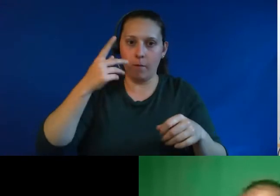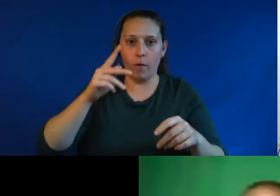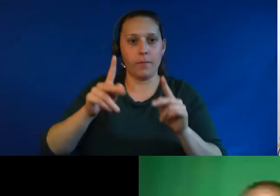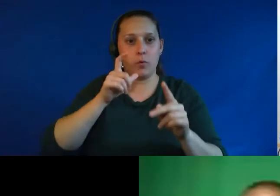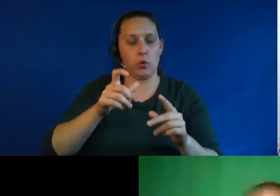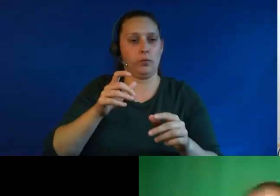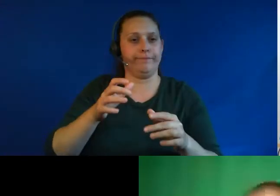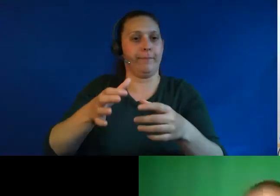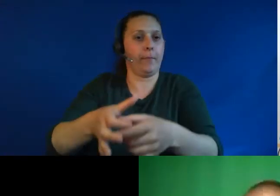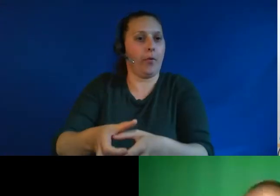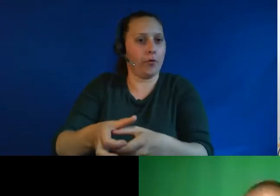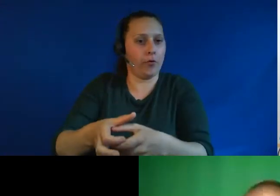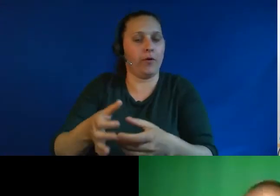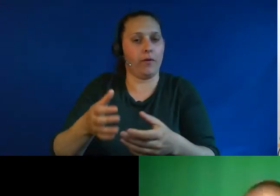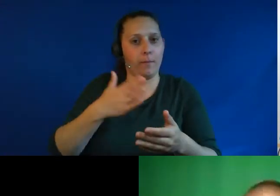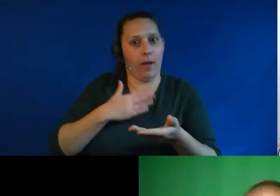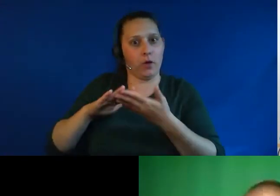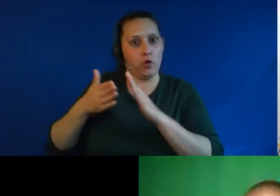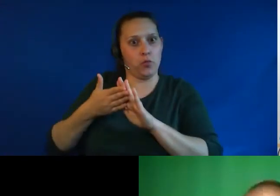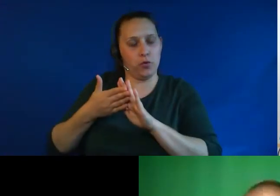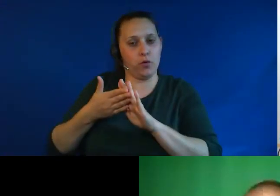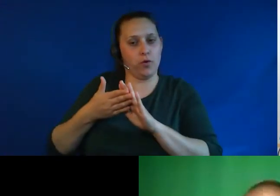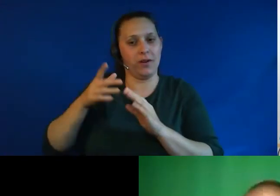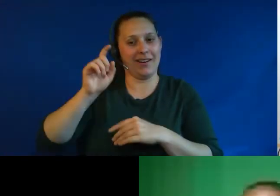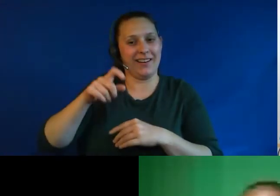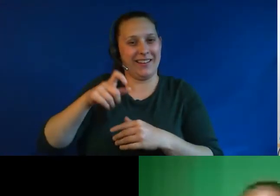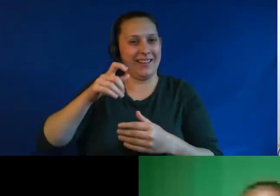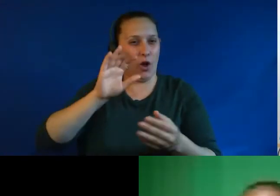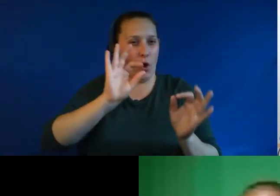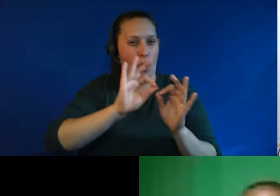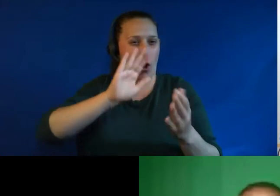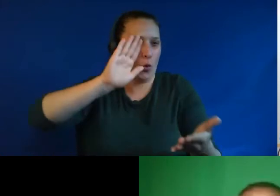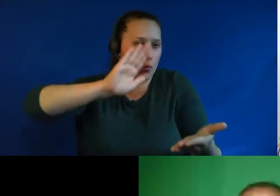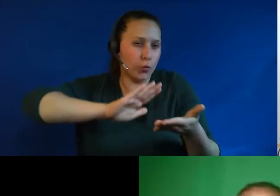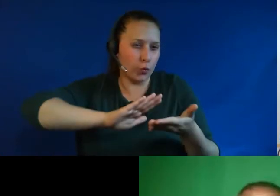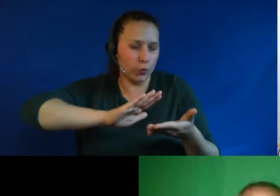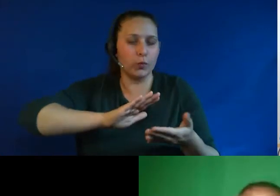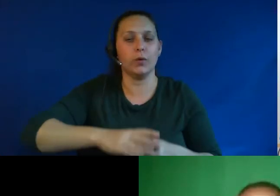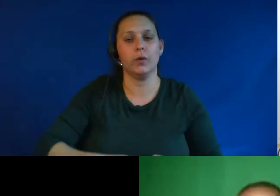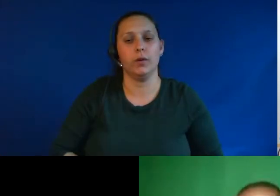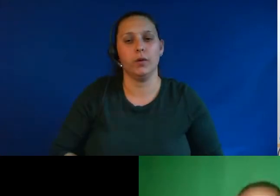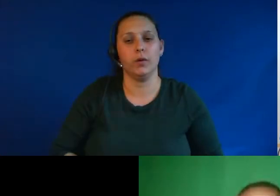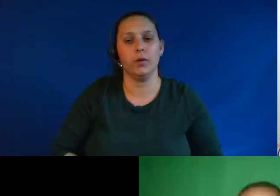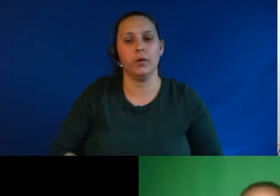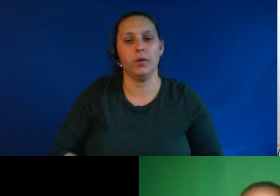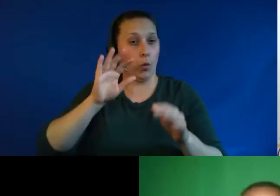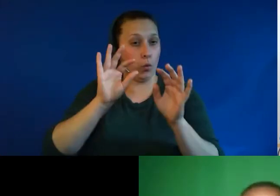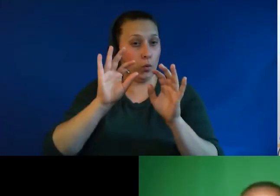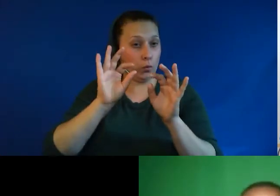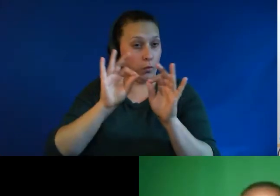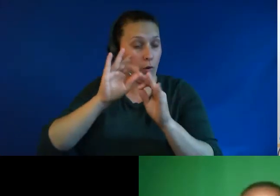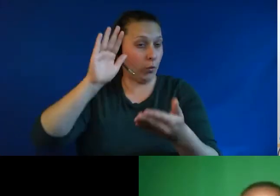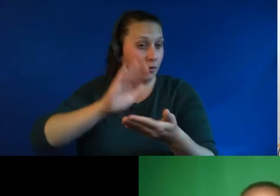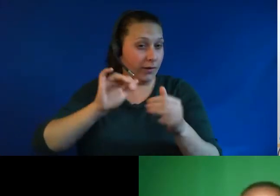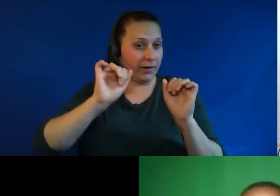of our communities where I come from, we definitely need to reduce the price. And that heavily depends on also what are our